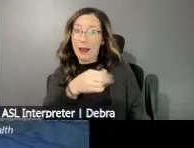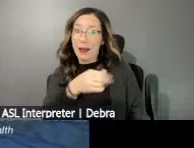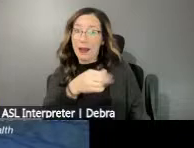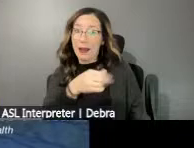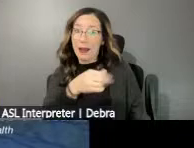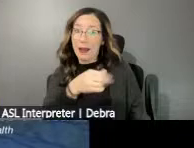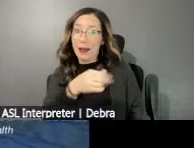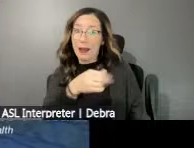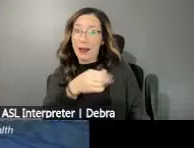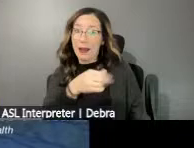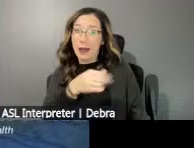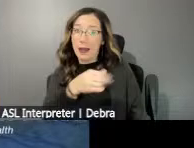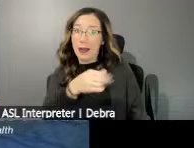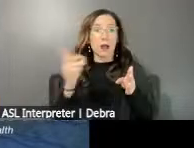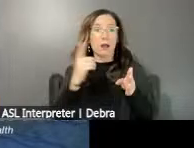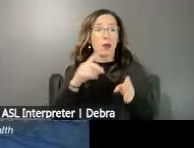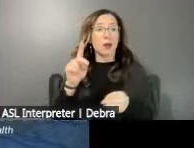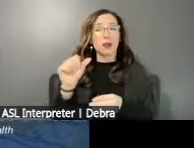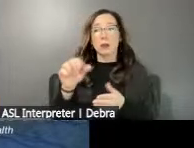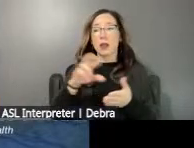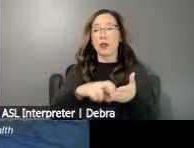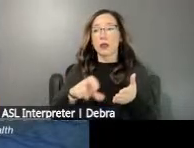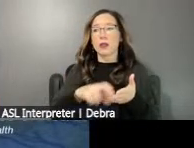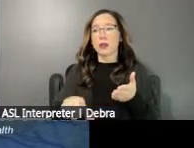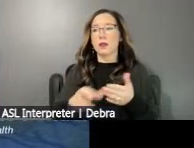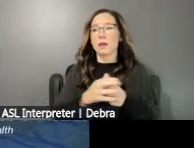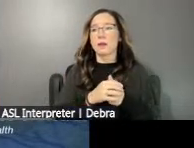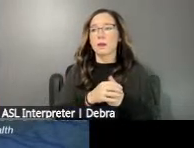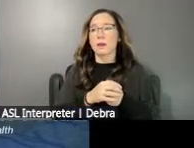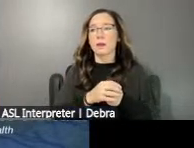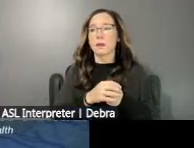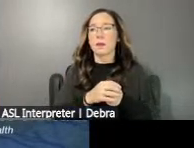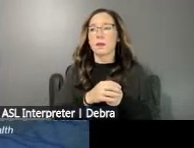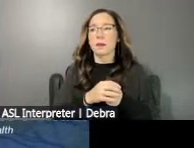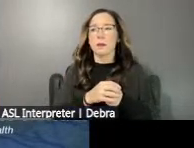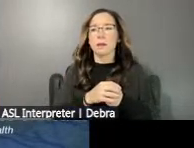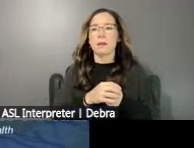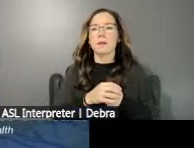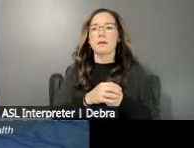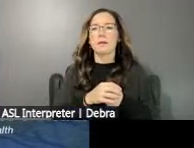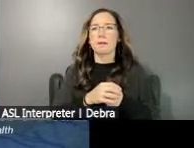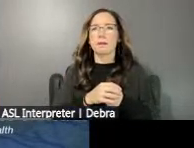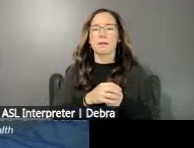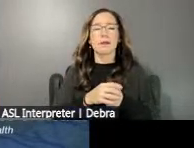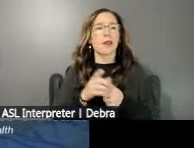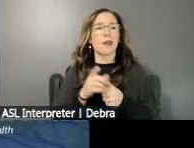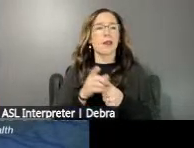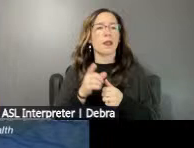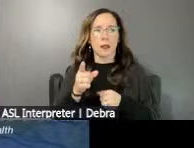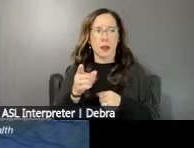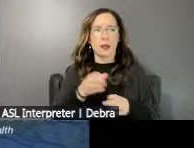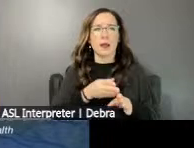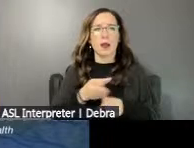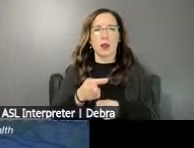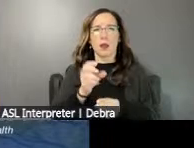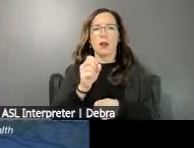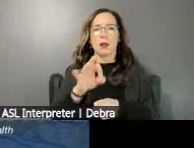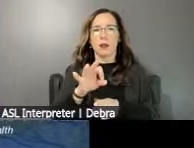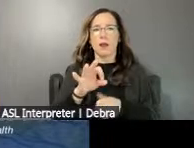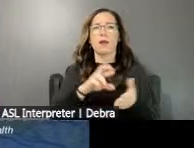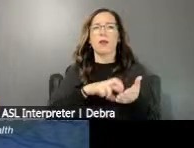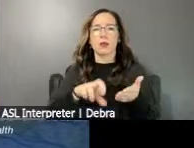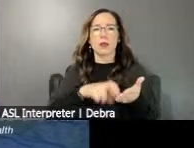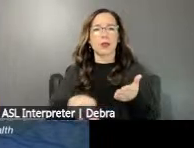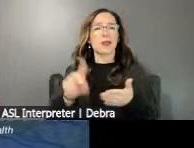disability research. This elevates that this area of research, disability